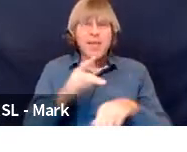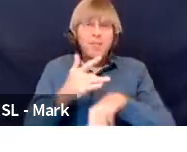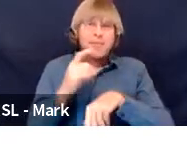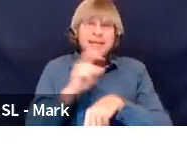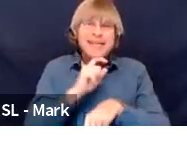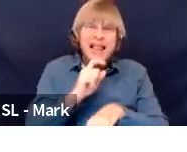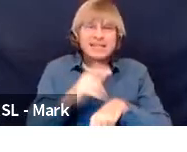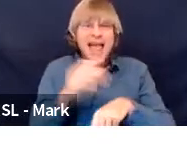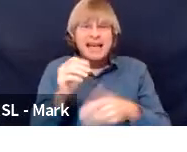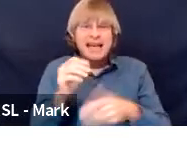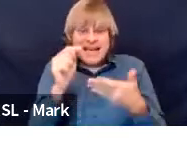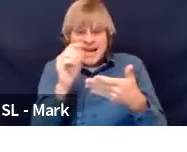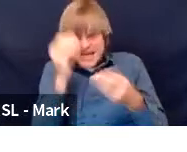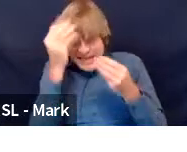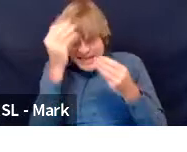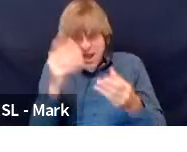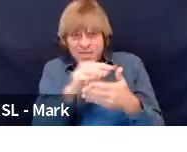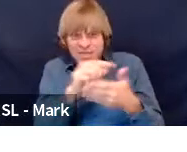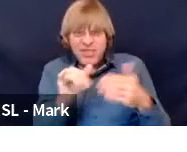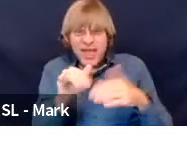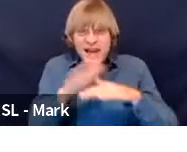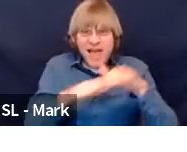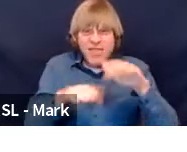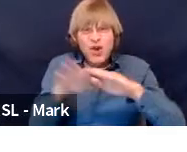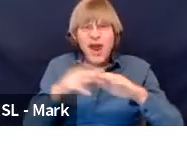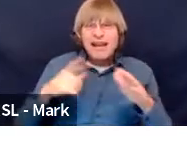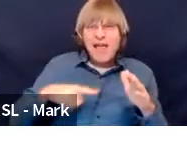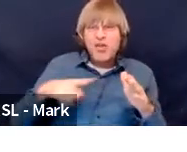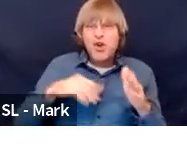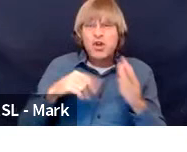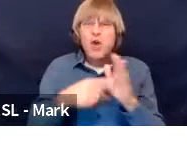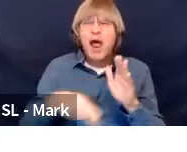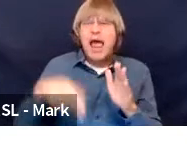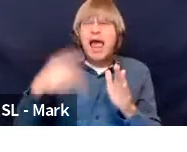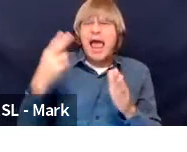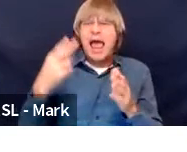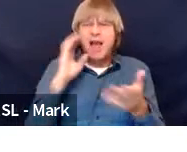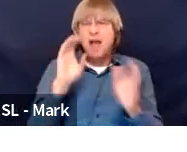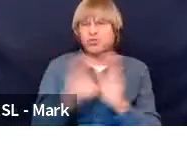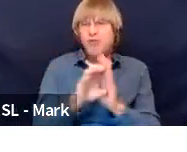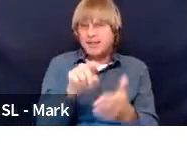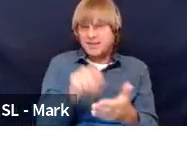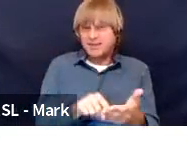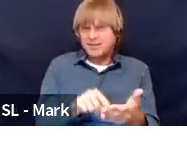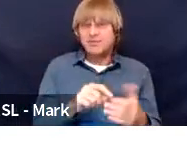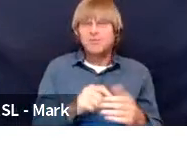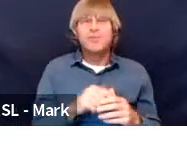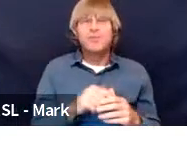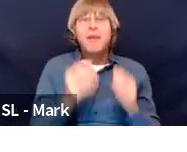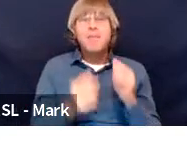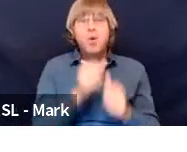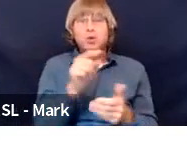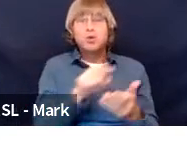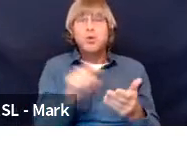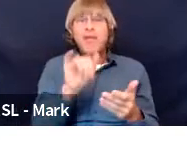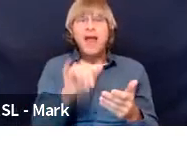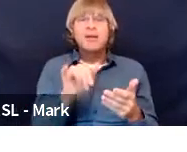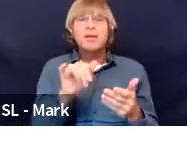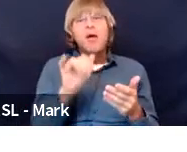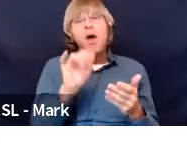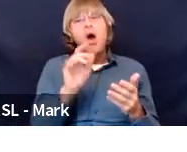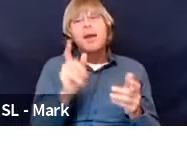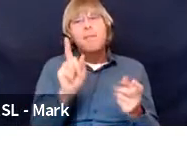the detail within the interiors of the leather, and provide a lot of high contrast. In this case, something that could meet all of